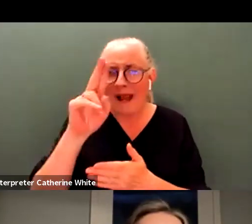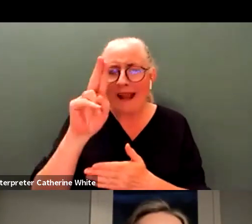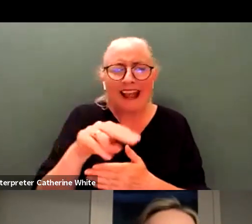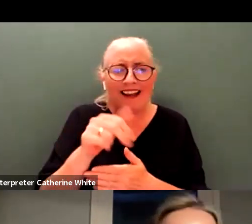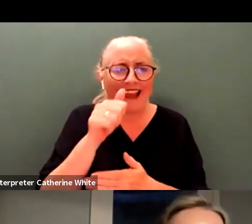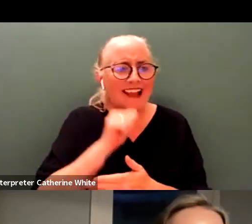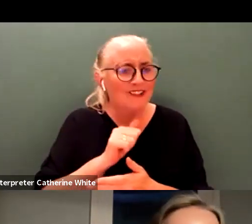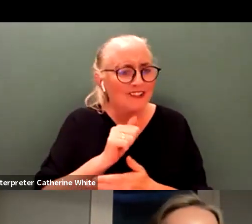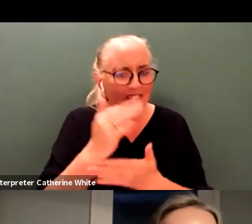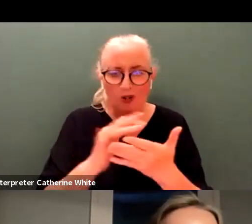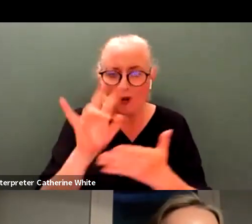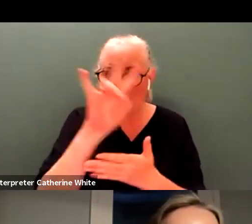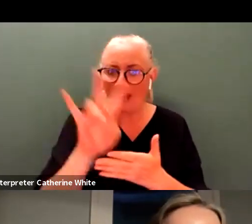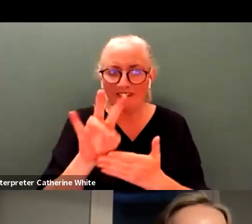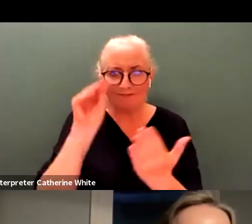tonight.